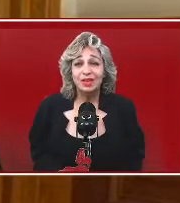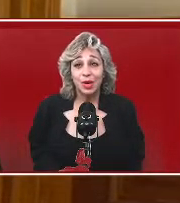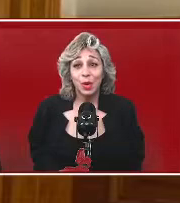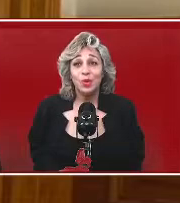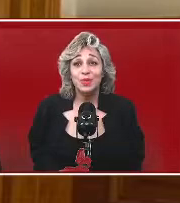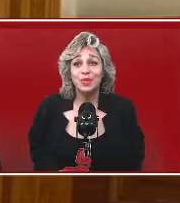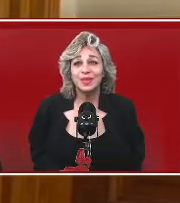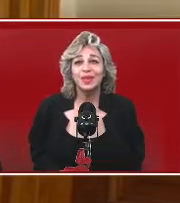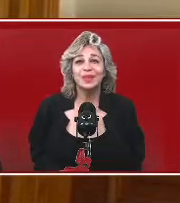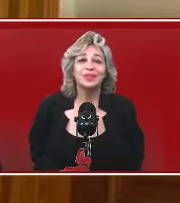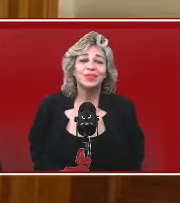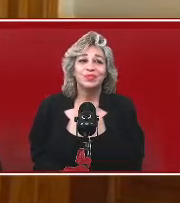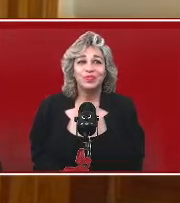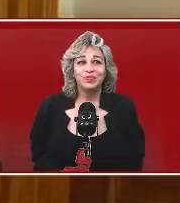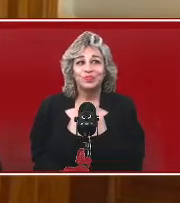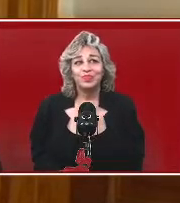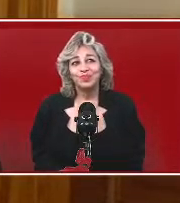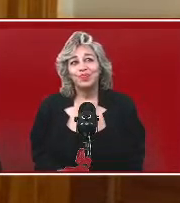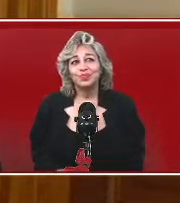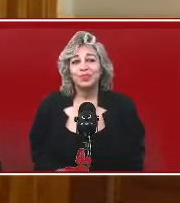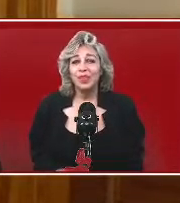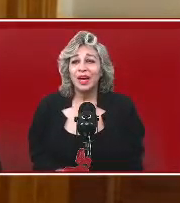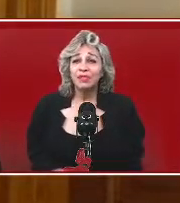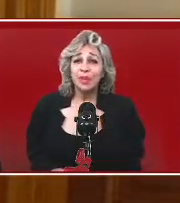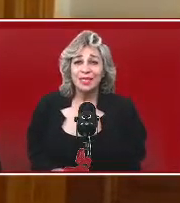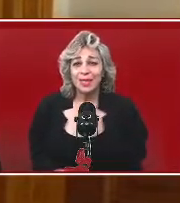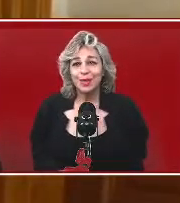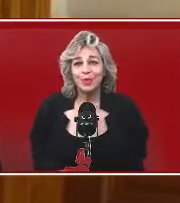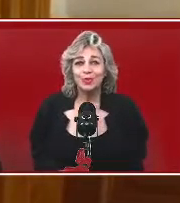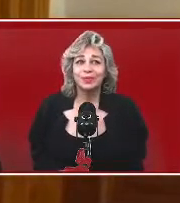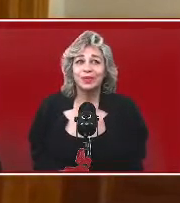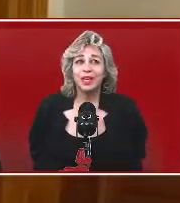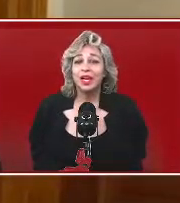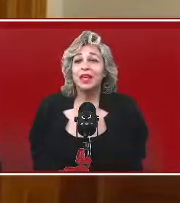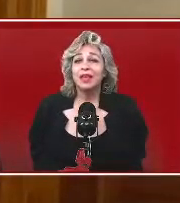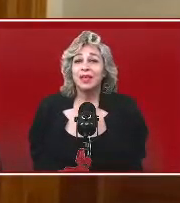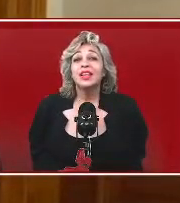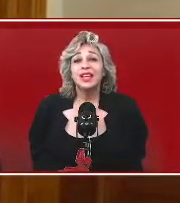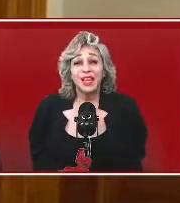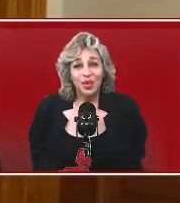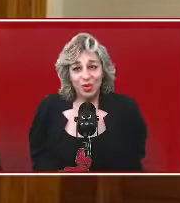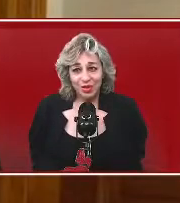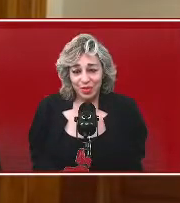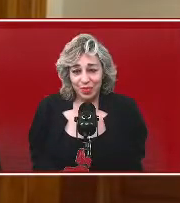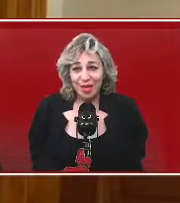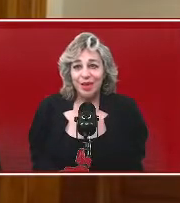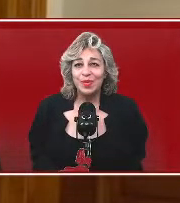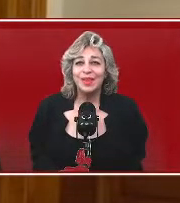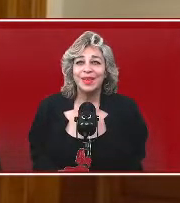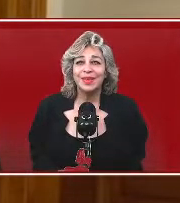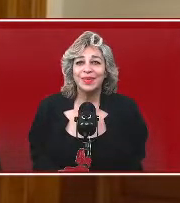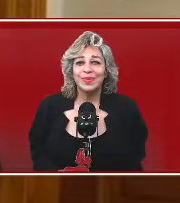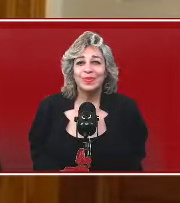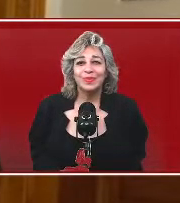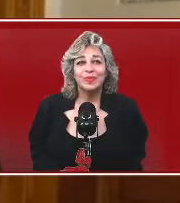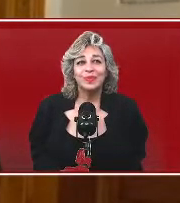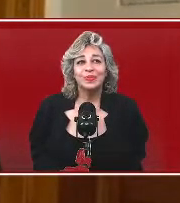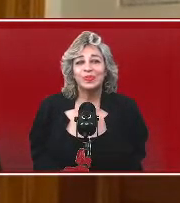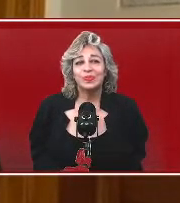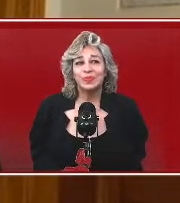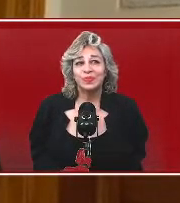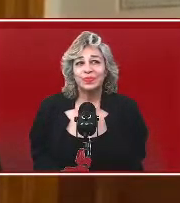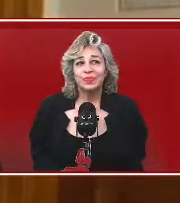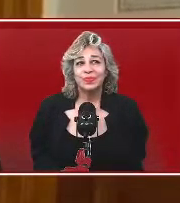60% of the homes de México. of Mexico. Para empezar, In order to begin with it,